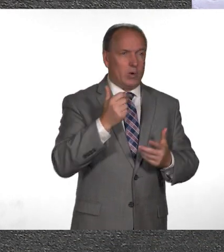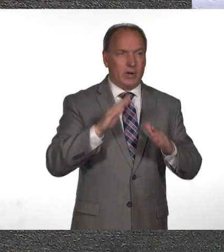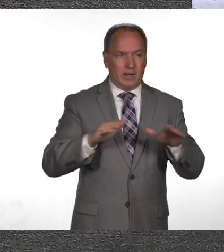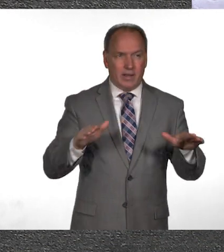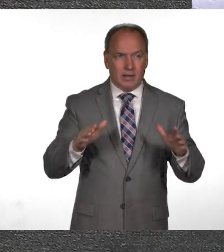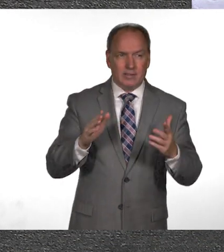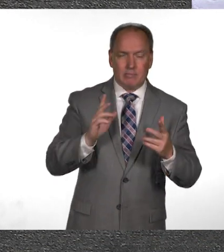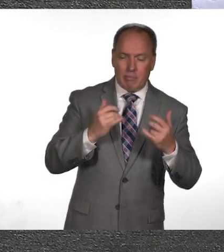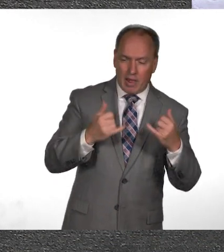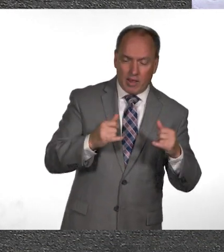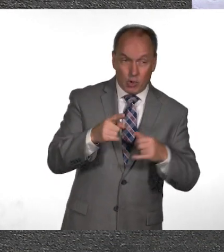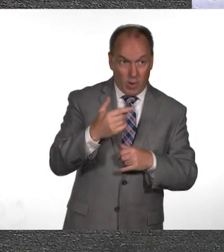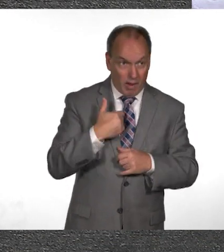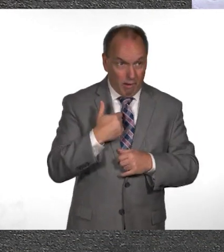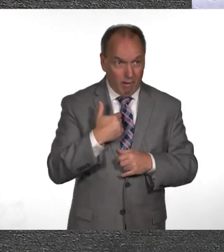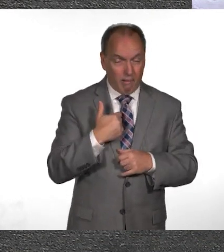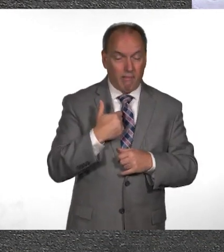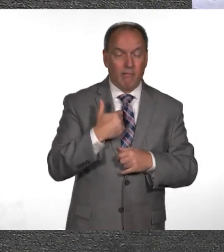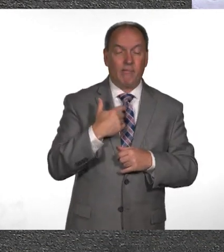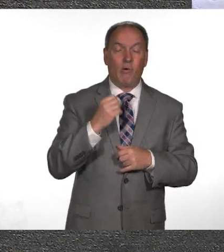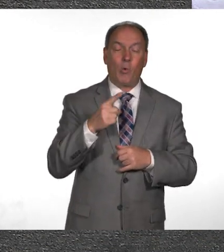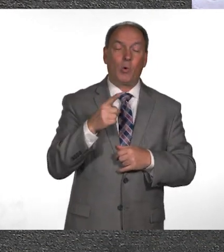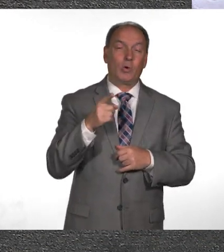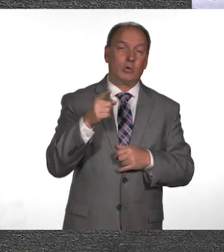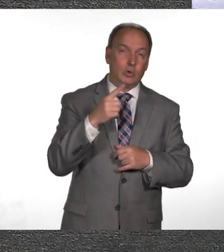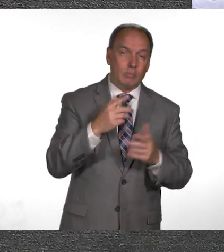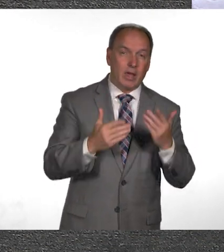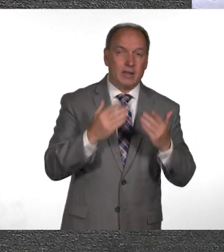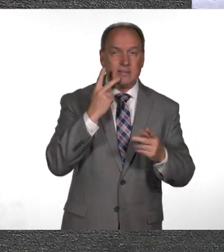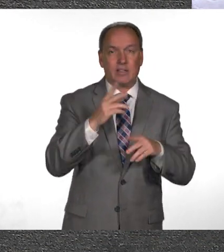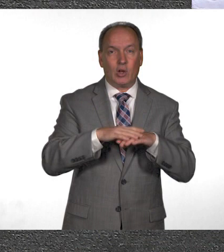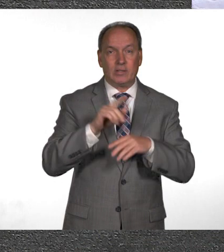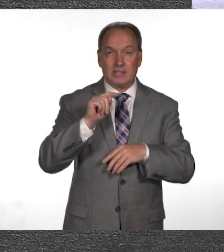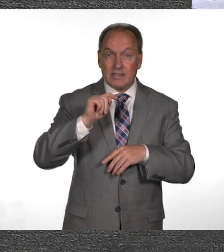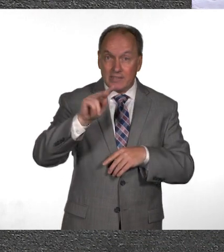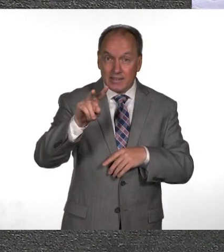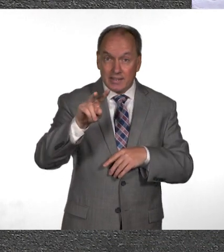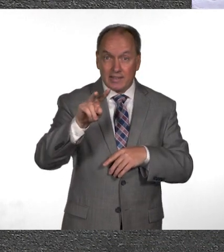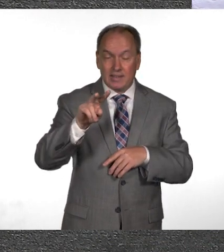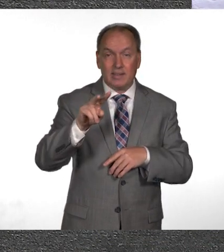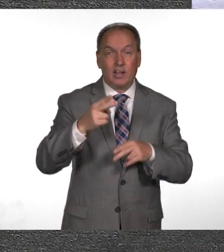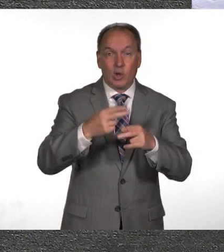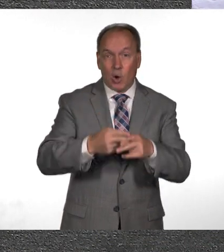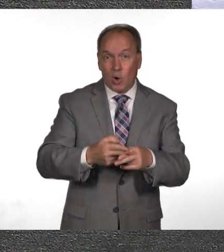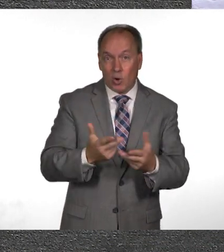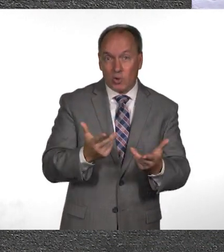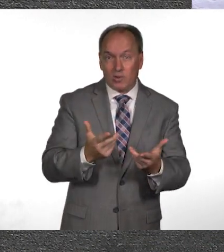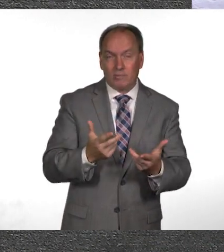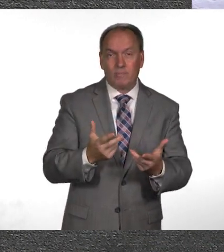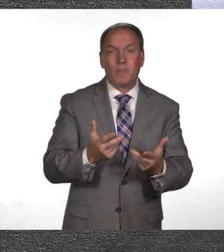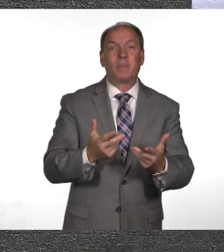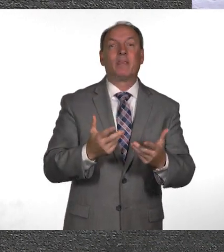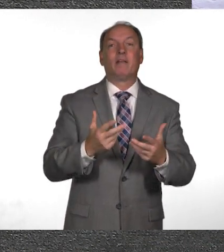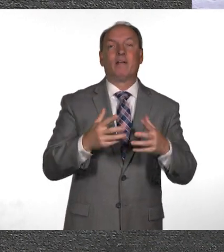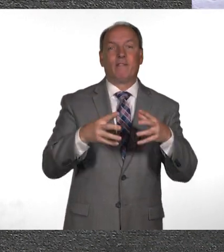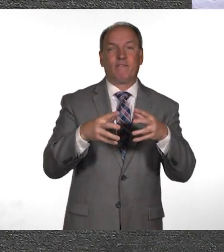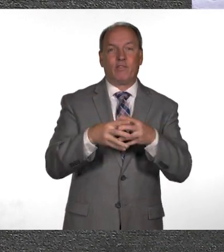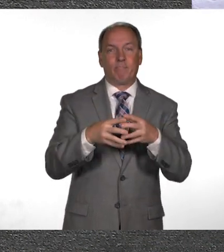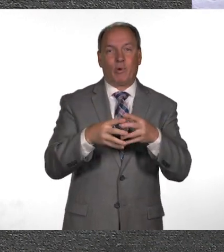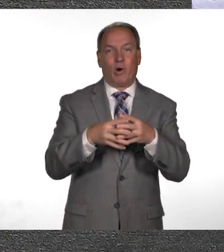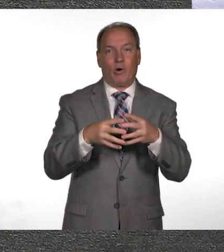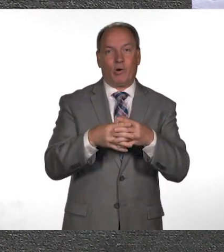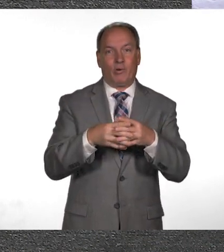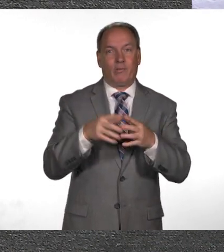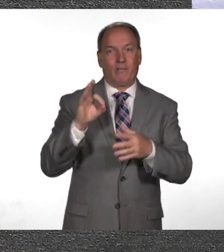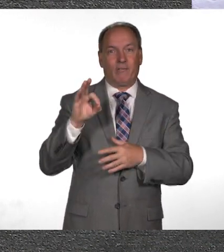might have one, or you might see it on TV. It's called a football. A